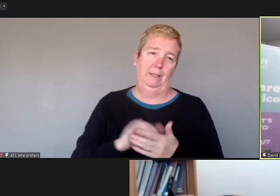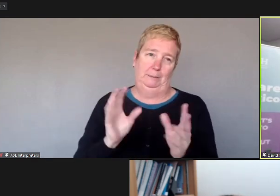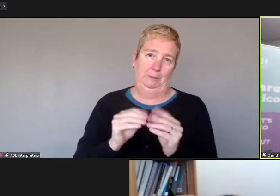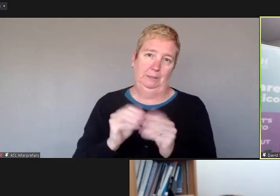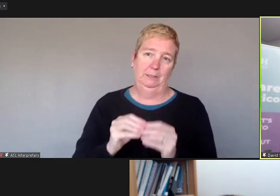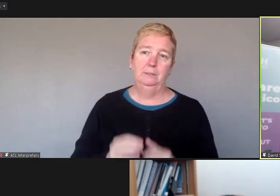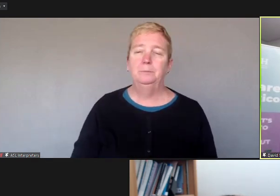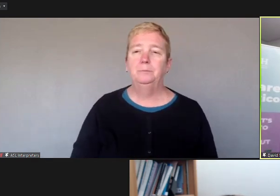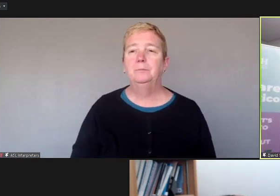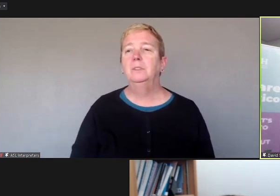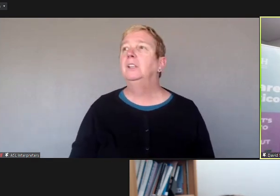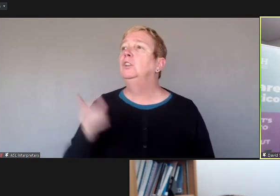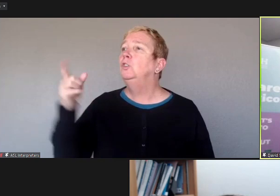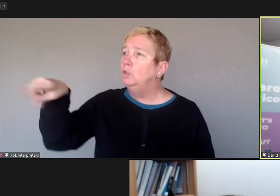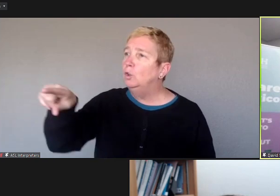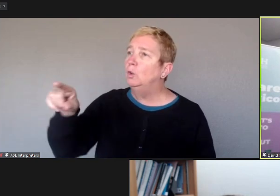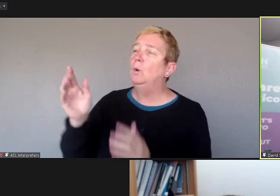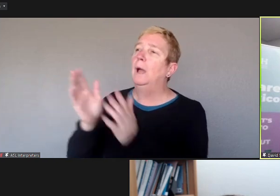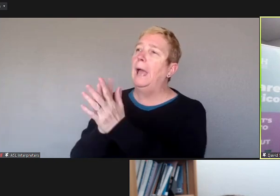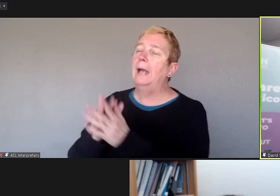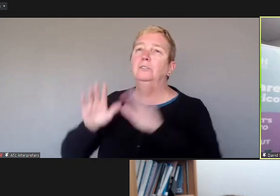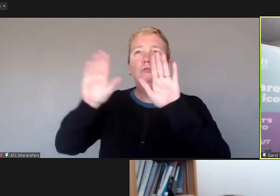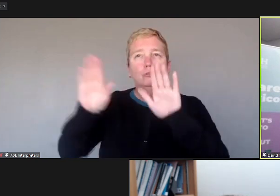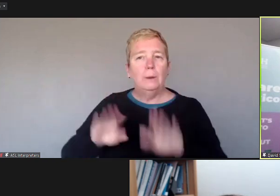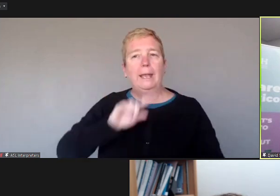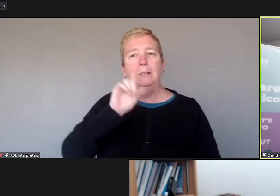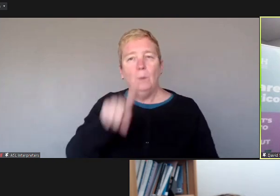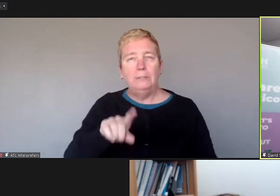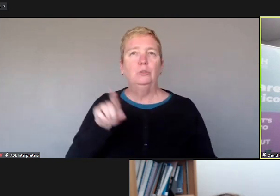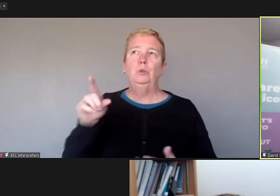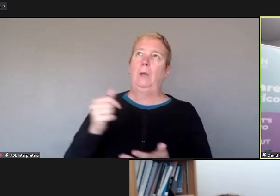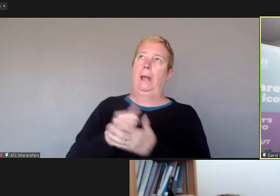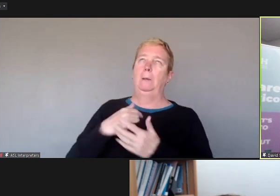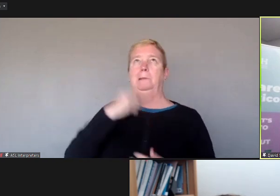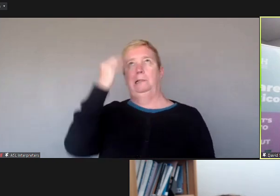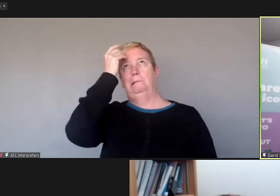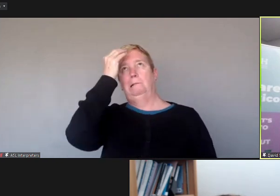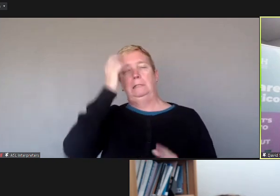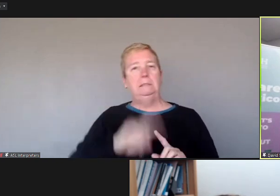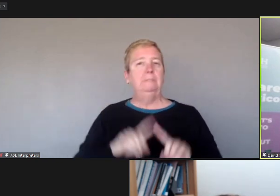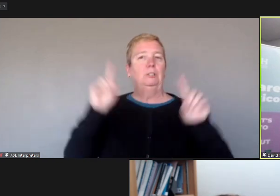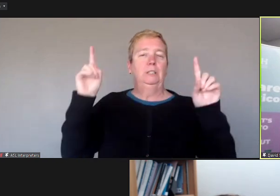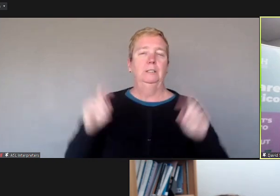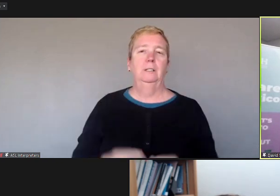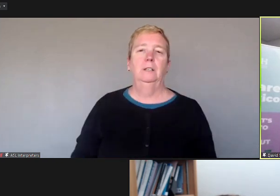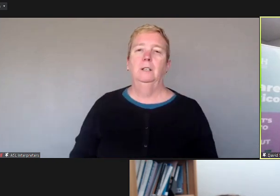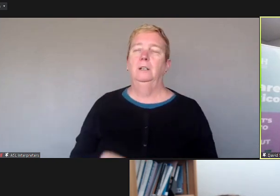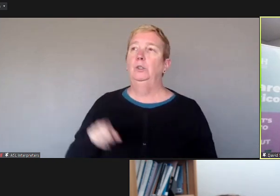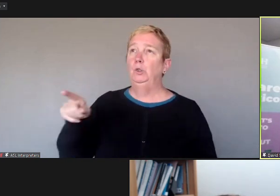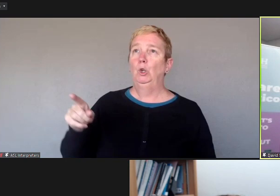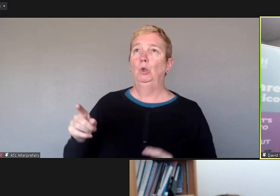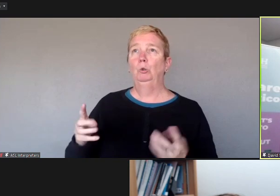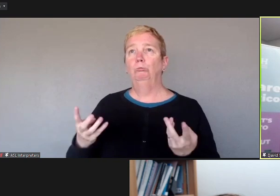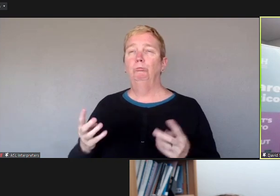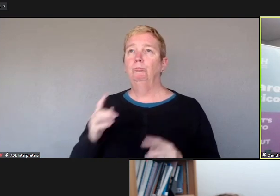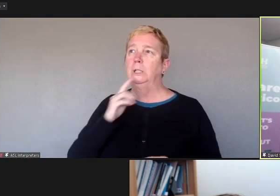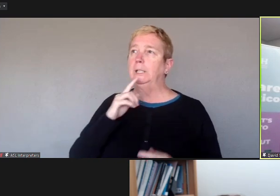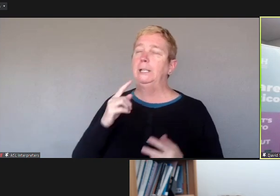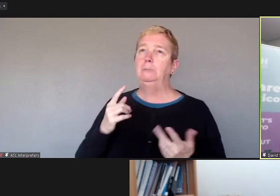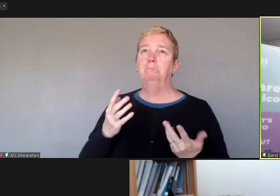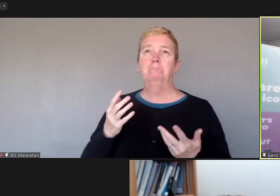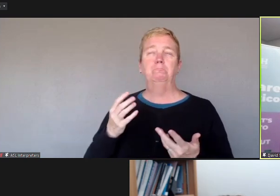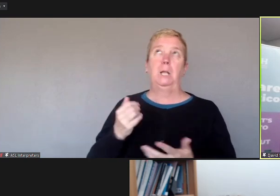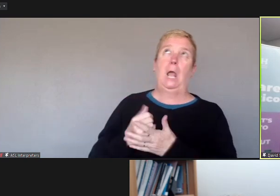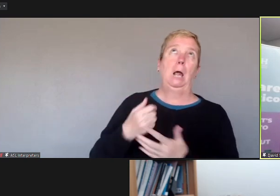reporters ask fantastic questions, makes me think about things, and you pose a lot of new queries that